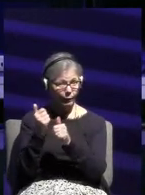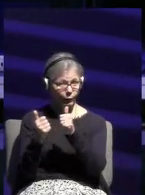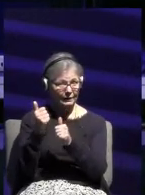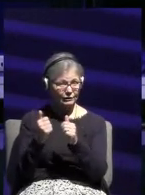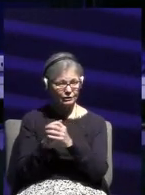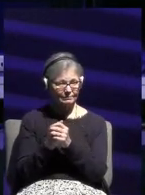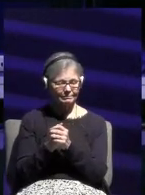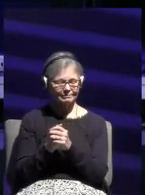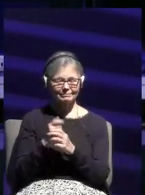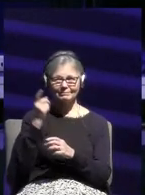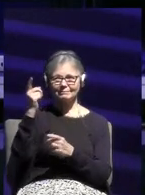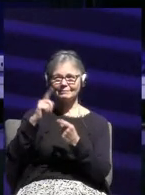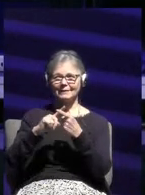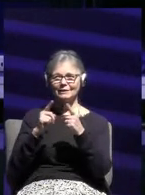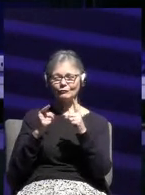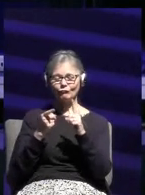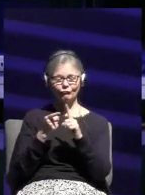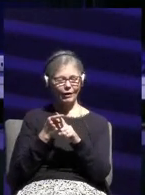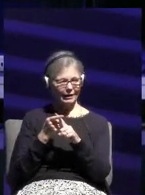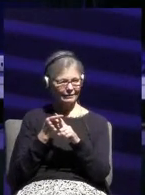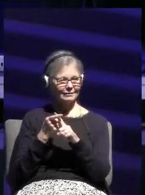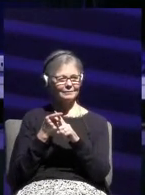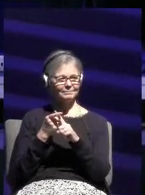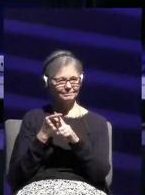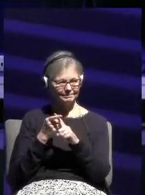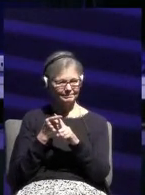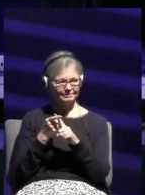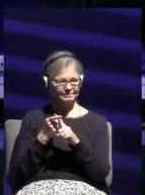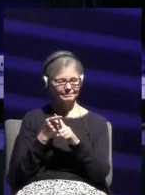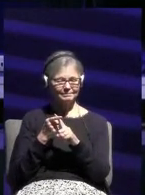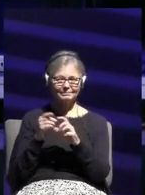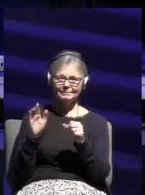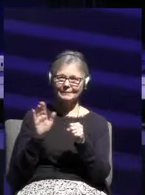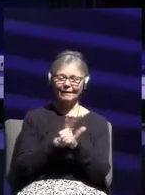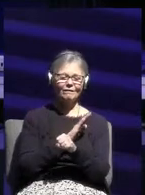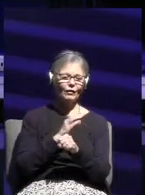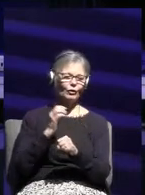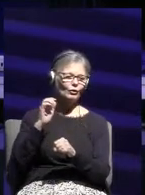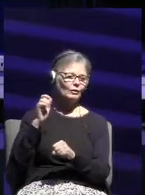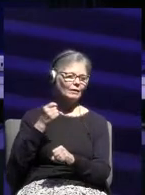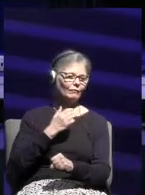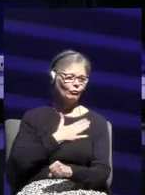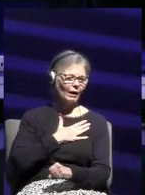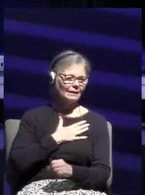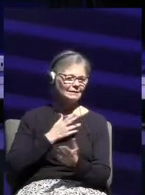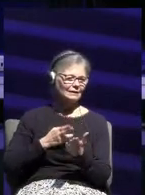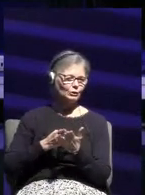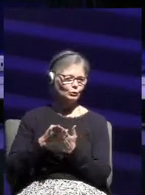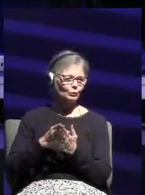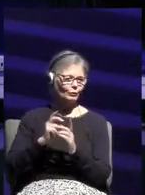he's a friend, and he's a friend full of grace and truth.